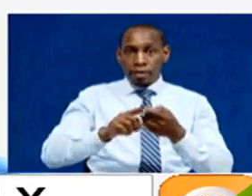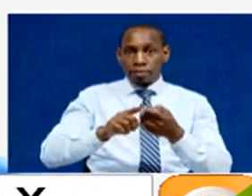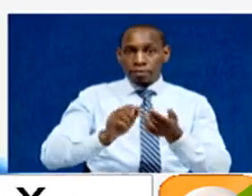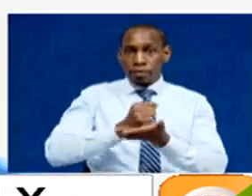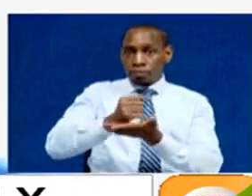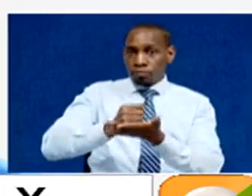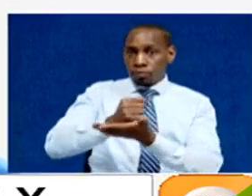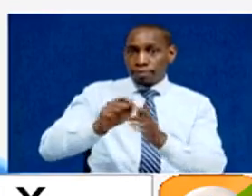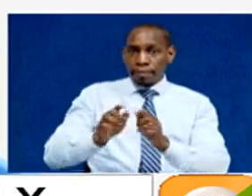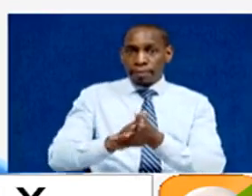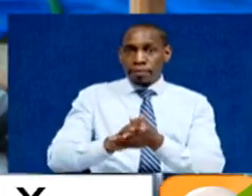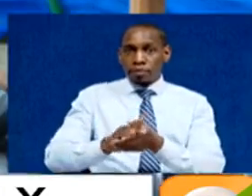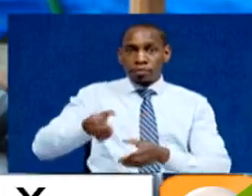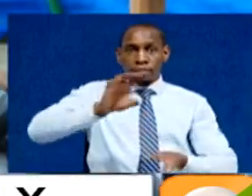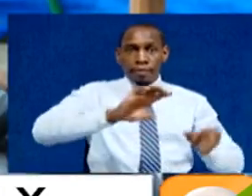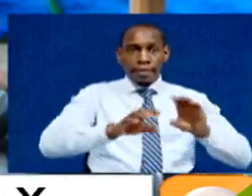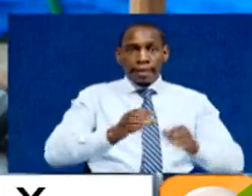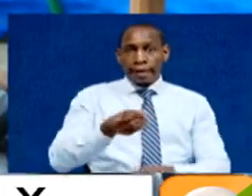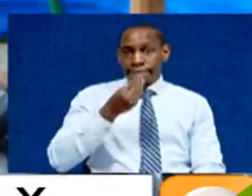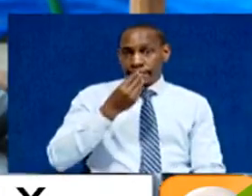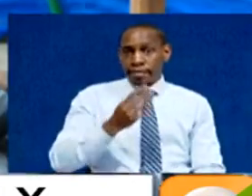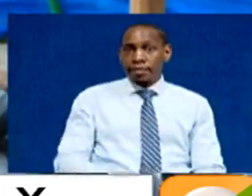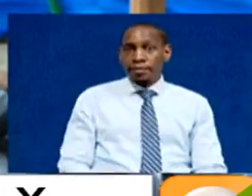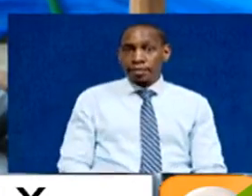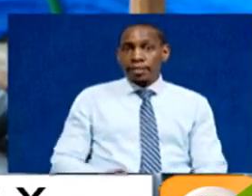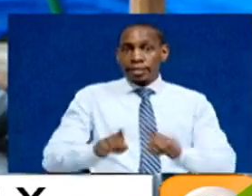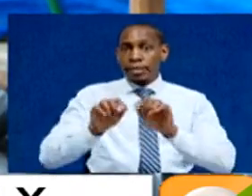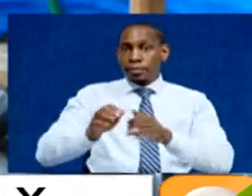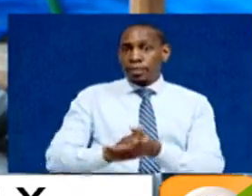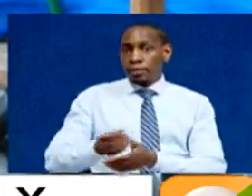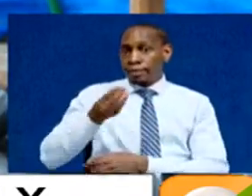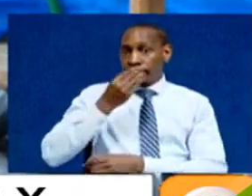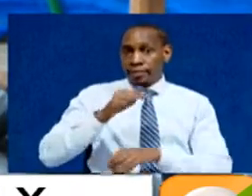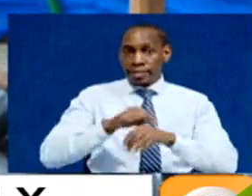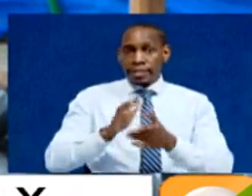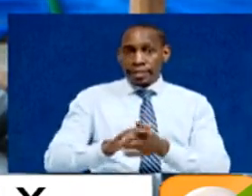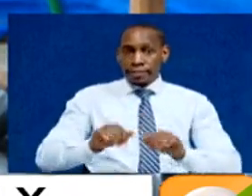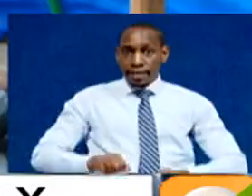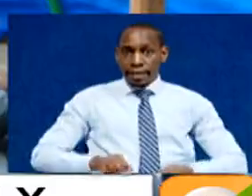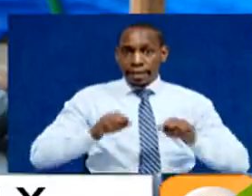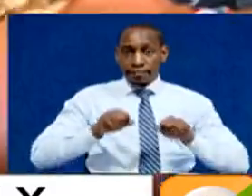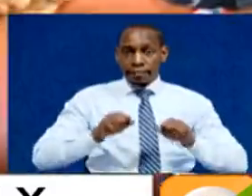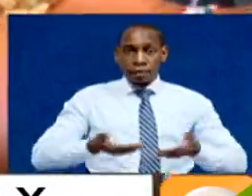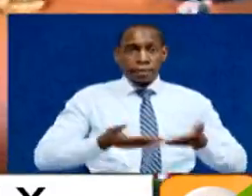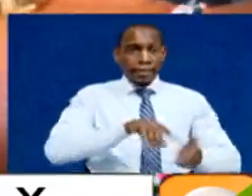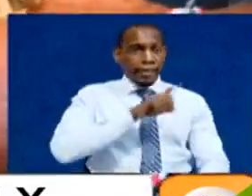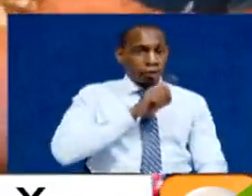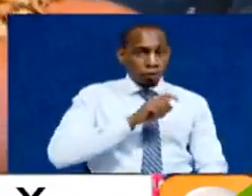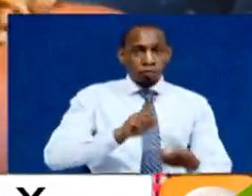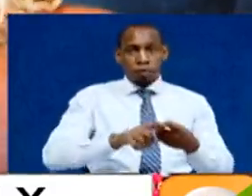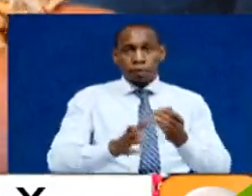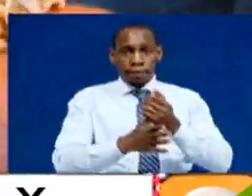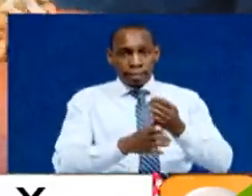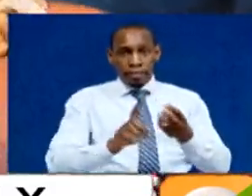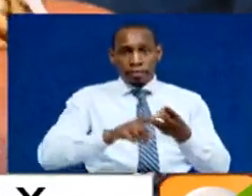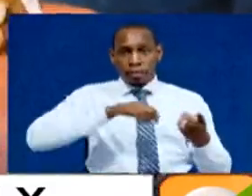grind or formulate it with your feeds, or you can either feed it when it's still alive to your chicken, to your